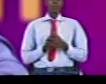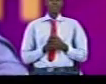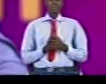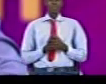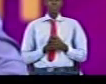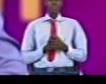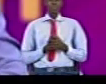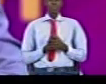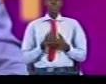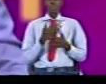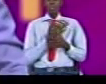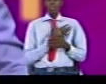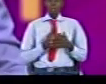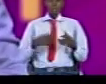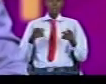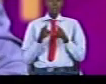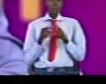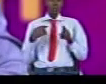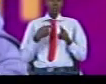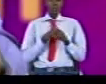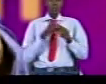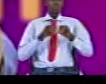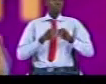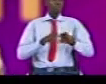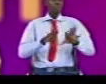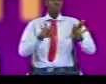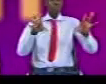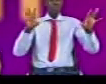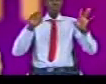And of course, as we spread the truth,